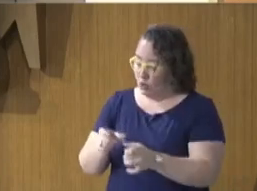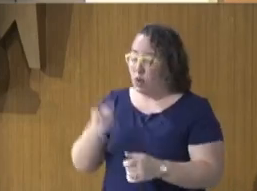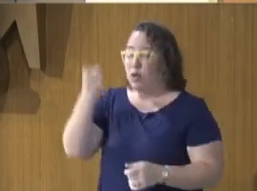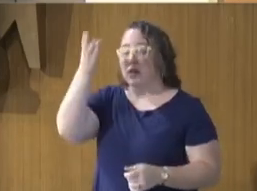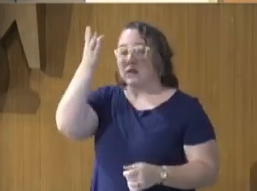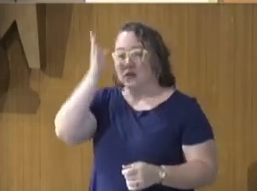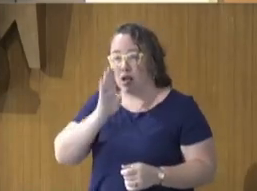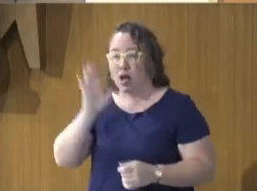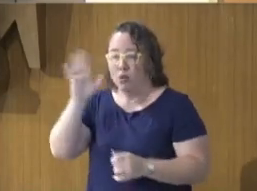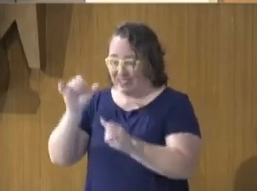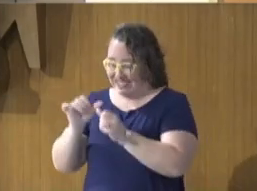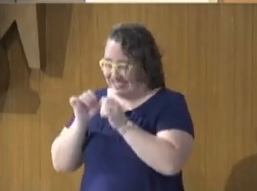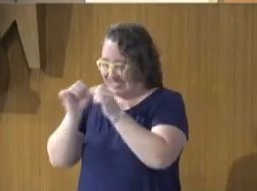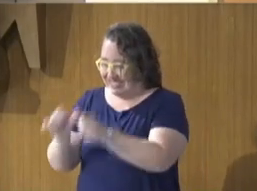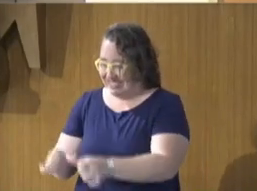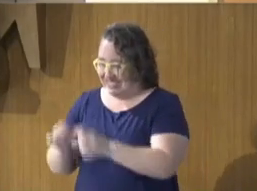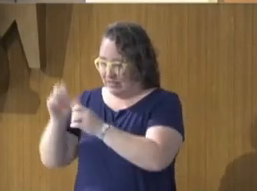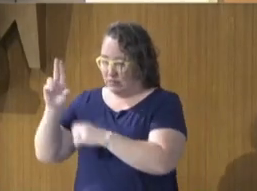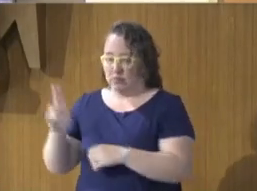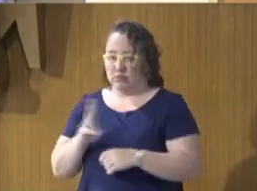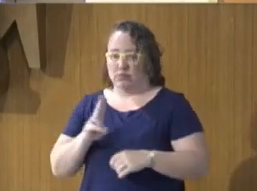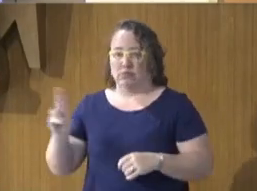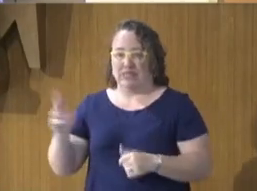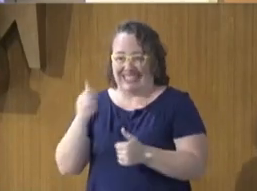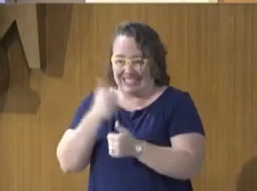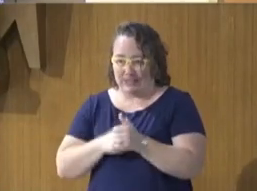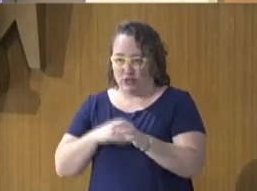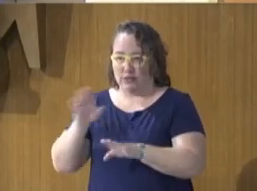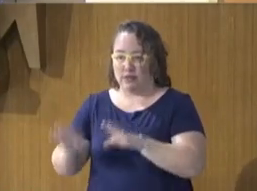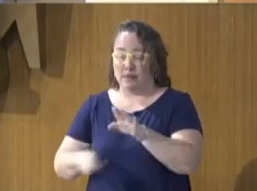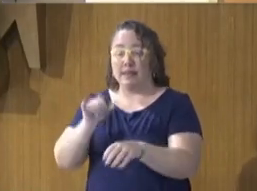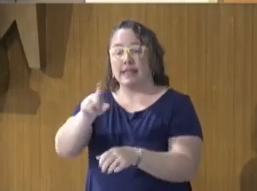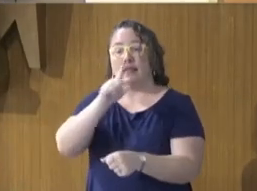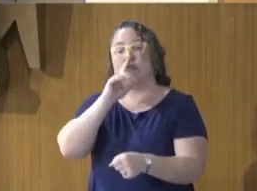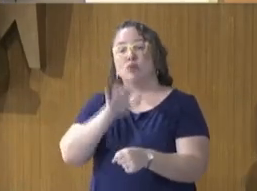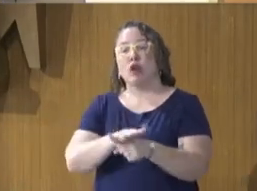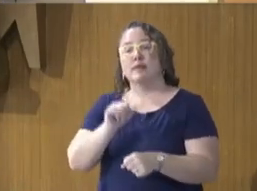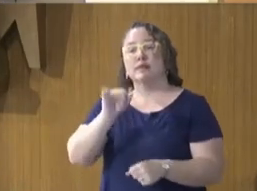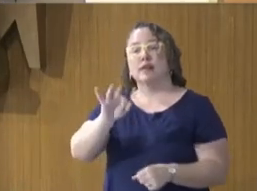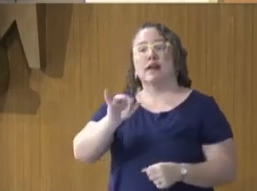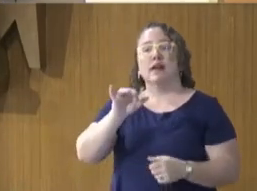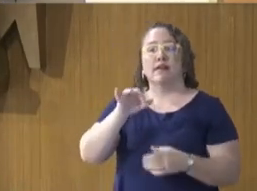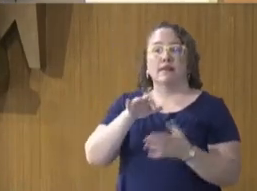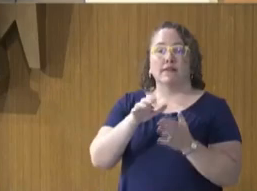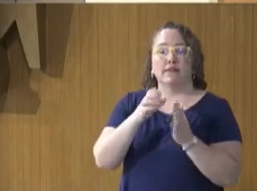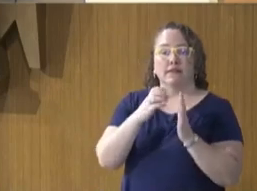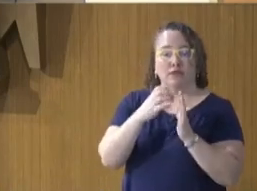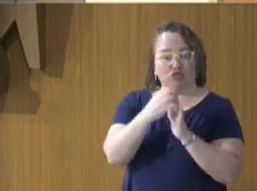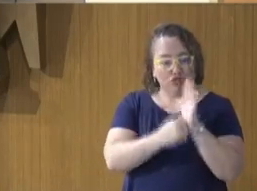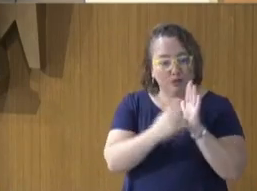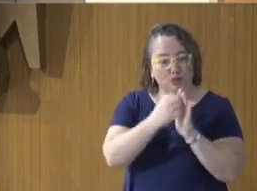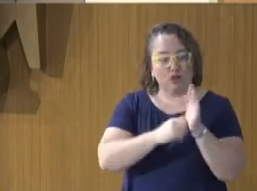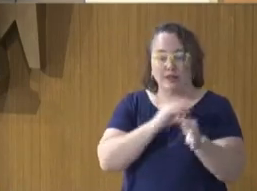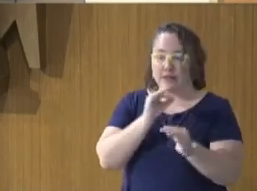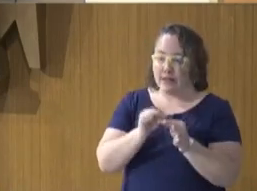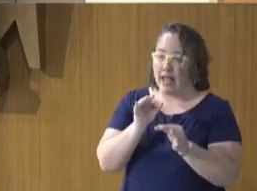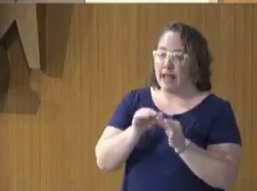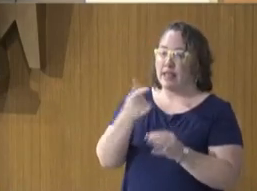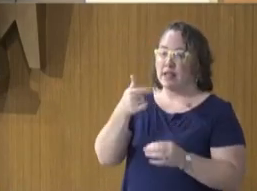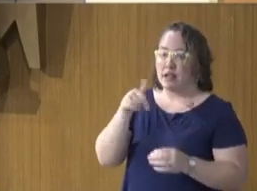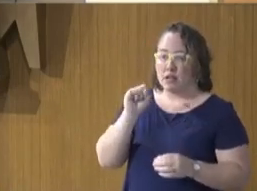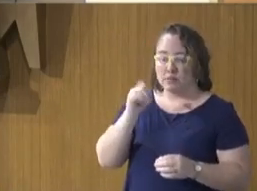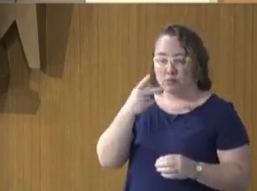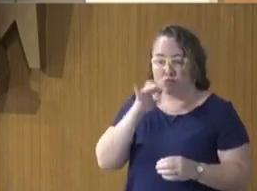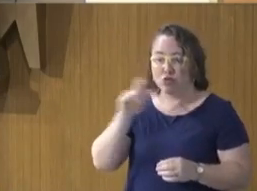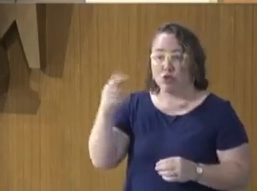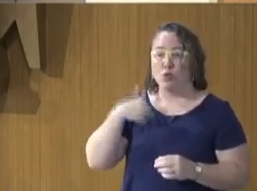with you every step of the way. This is the promise of the gospel. This is the promise of our faith. We talk about, we have this beautiful